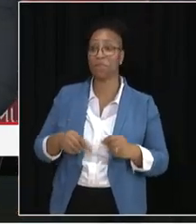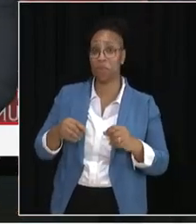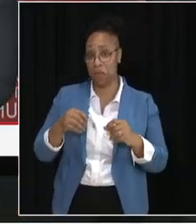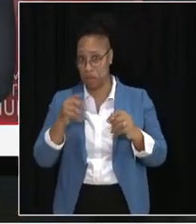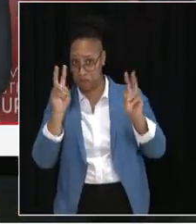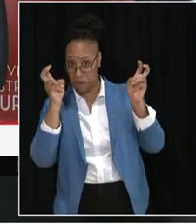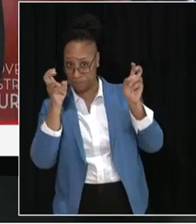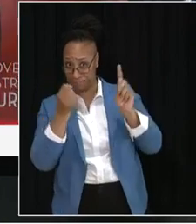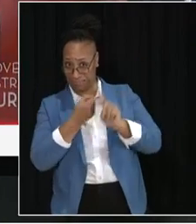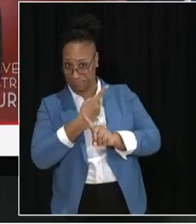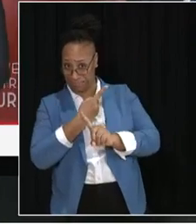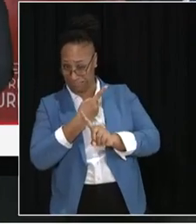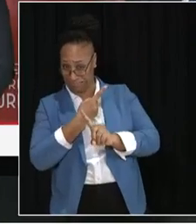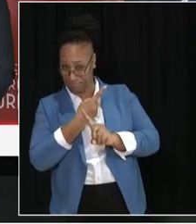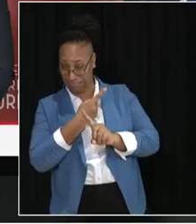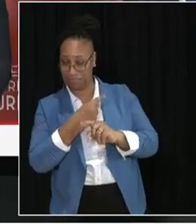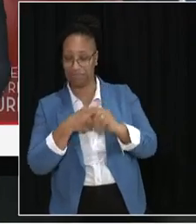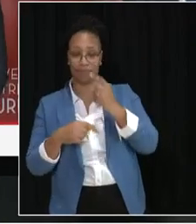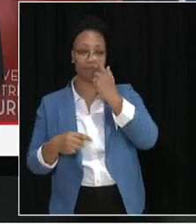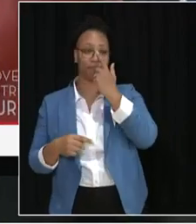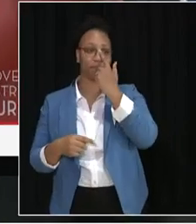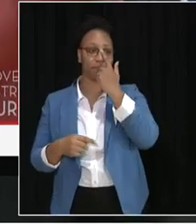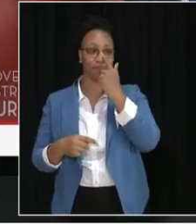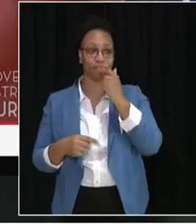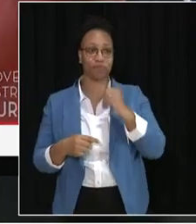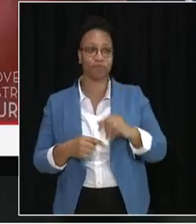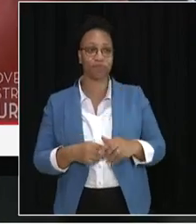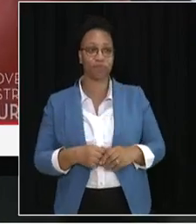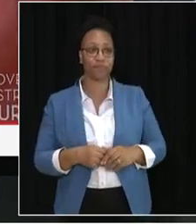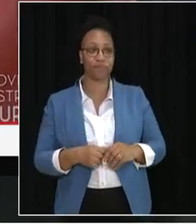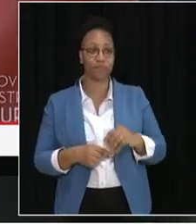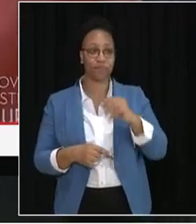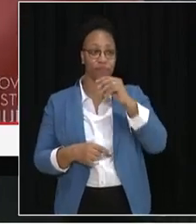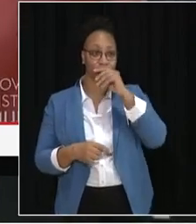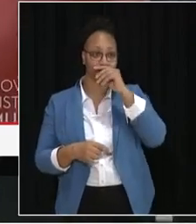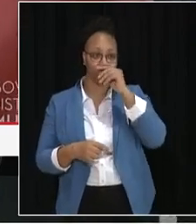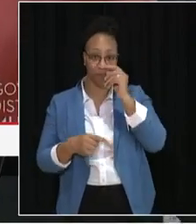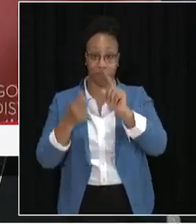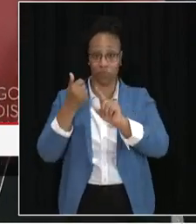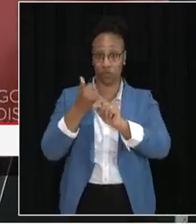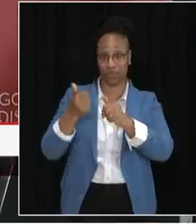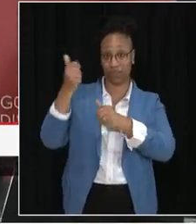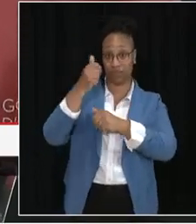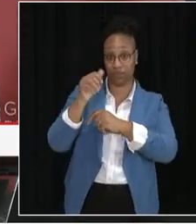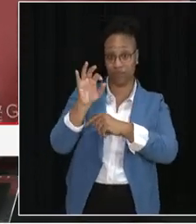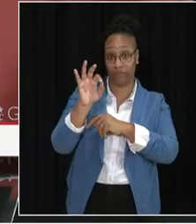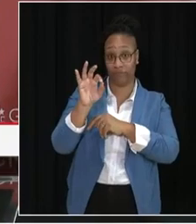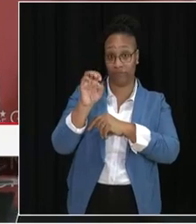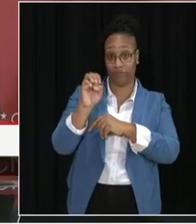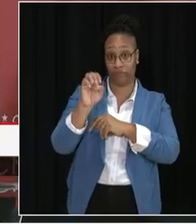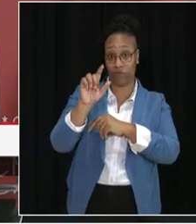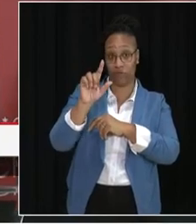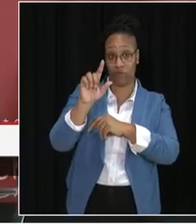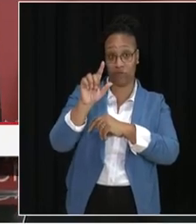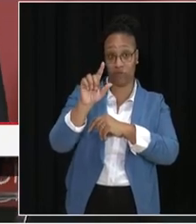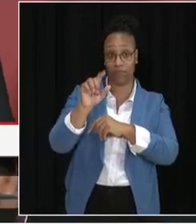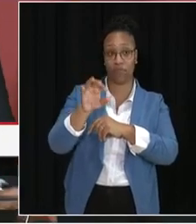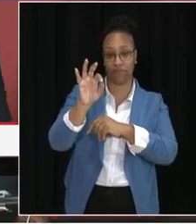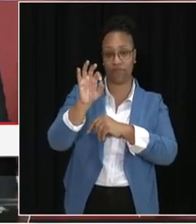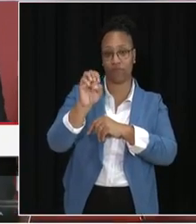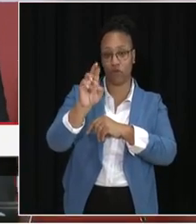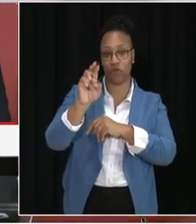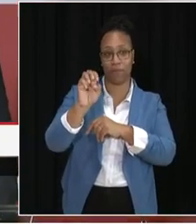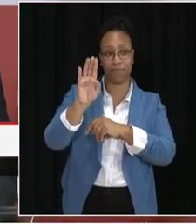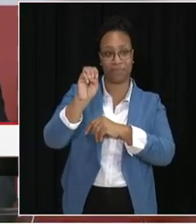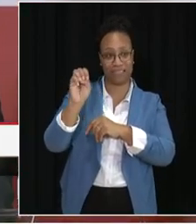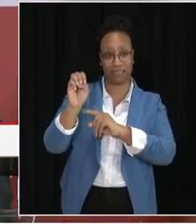Okay. Chancellor Farabee, can you update us on the COVID vaccine requirement back to school? Do you have the numbers of how many students